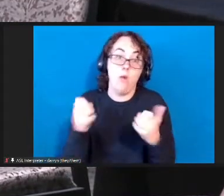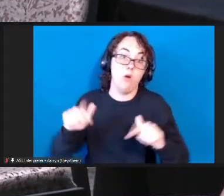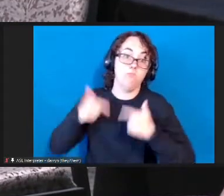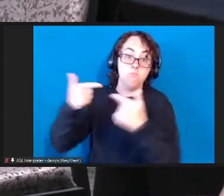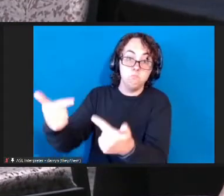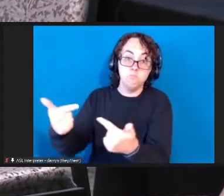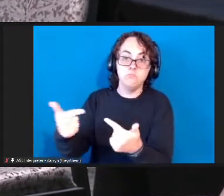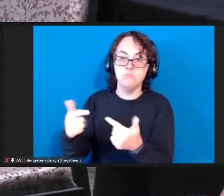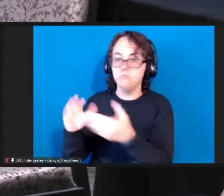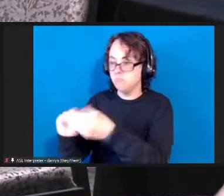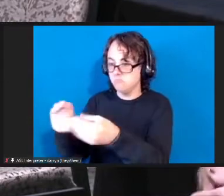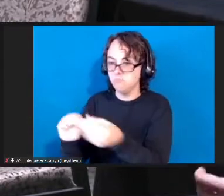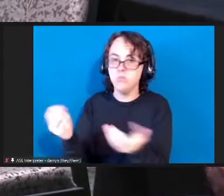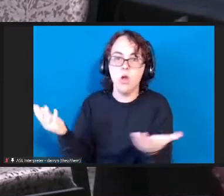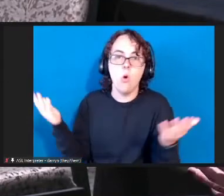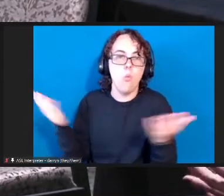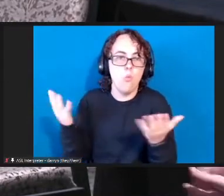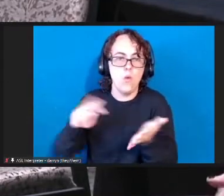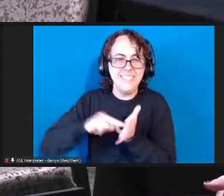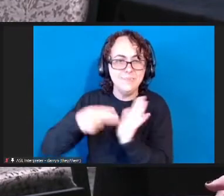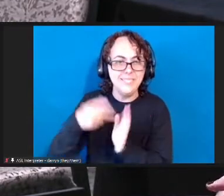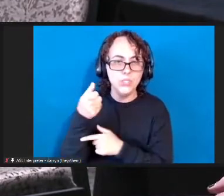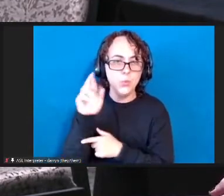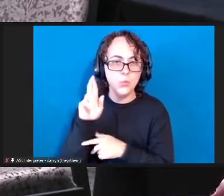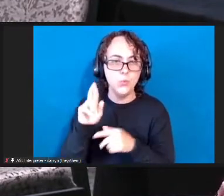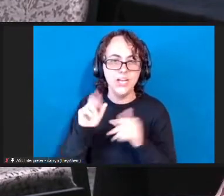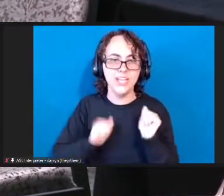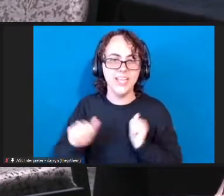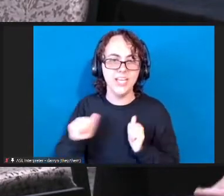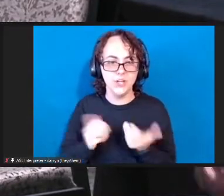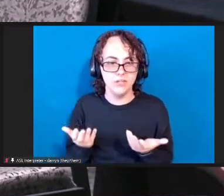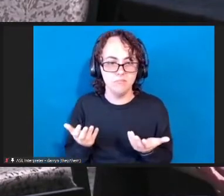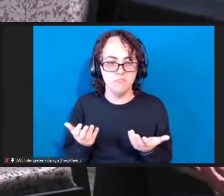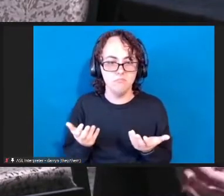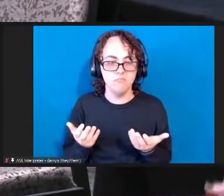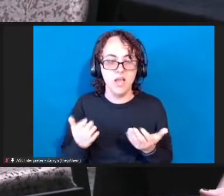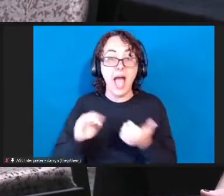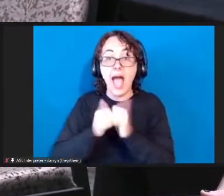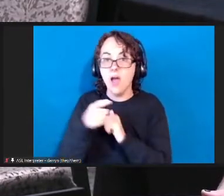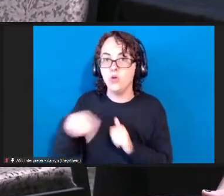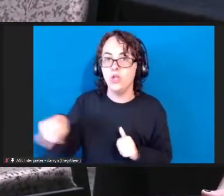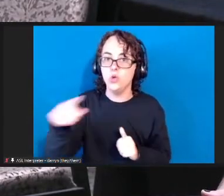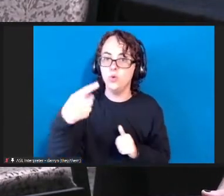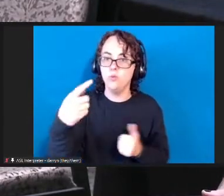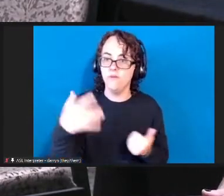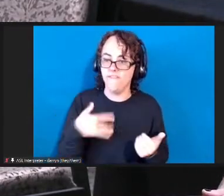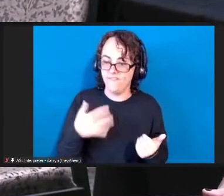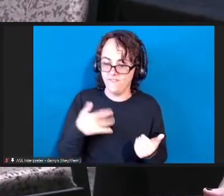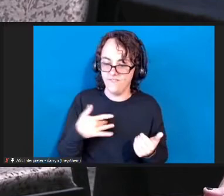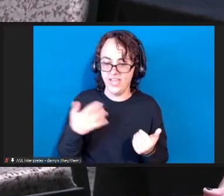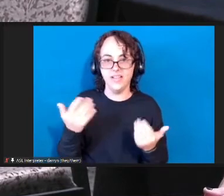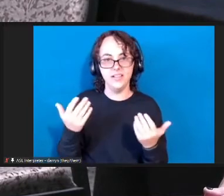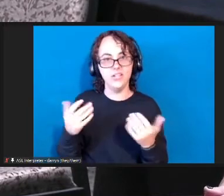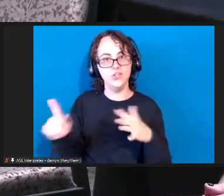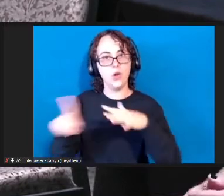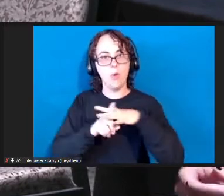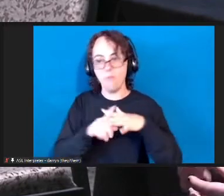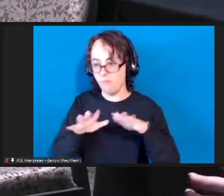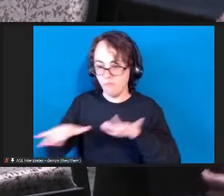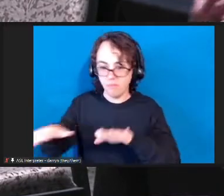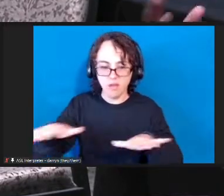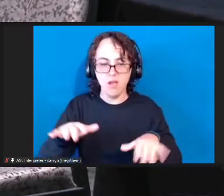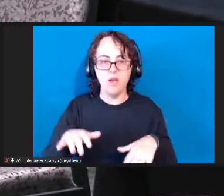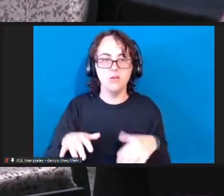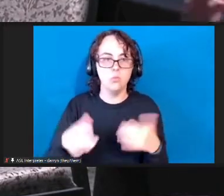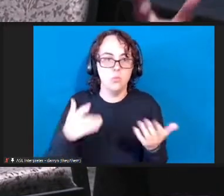queer theater? How do you feel it manifests? How does it look like to you? How does it, you